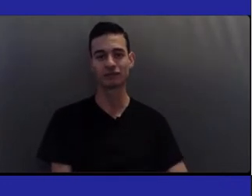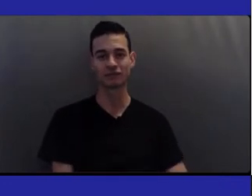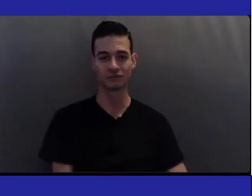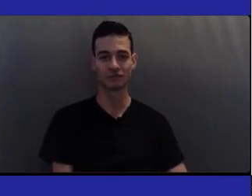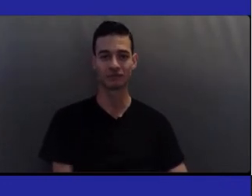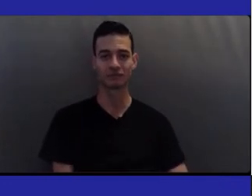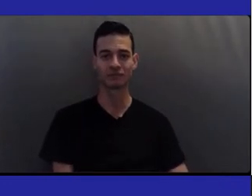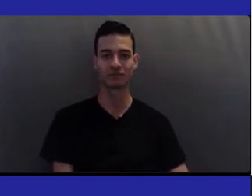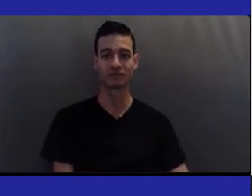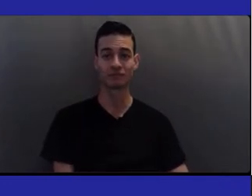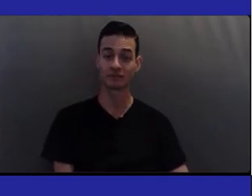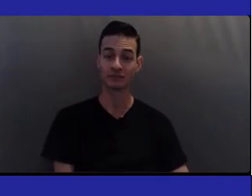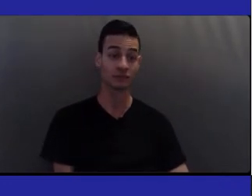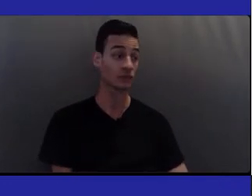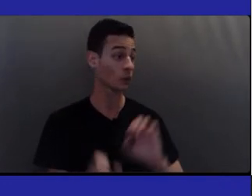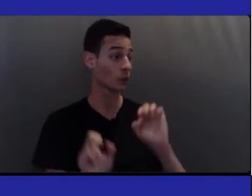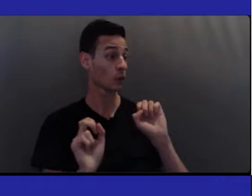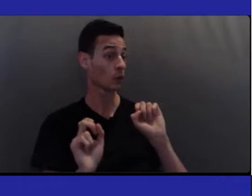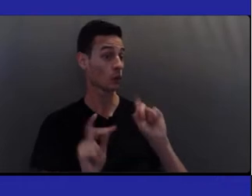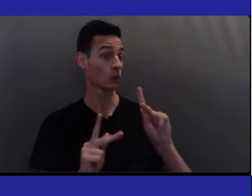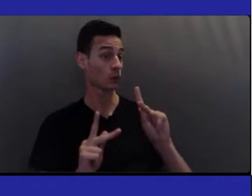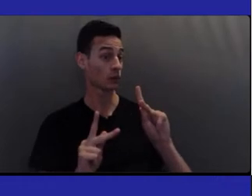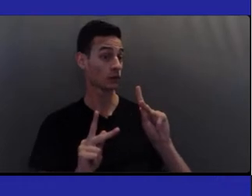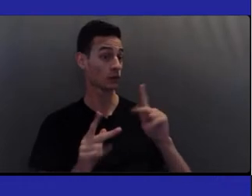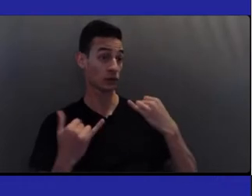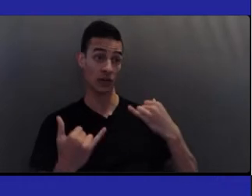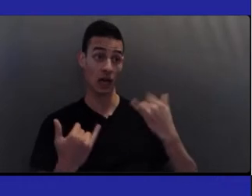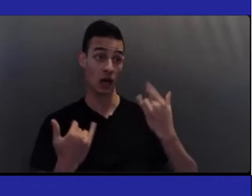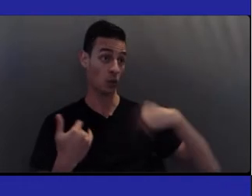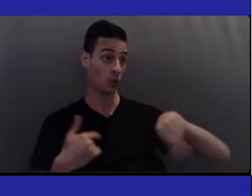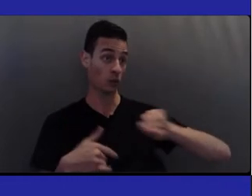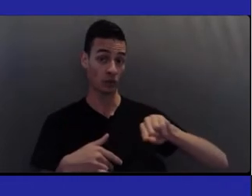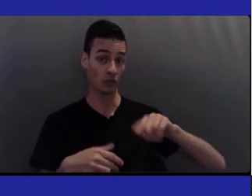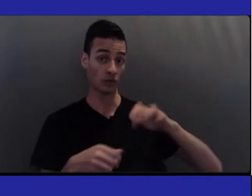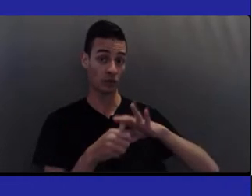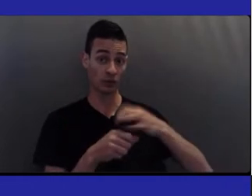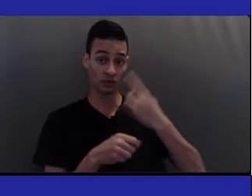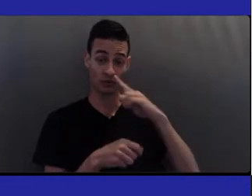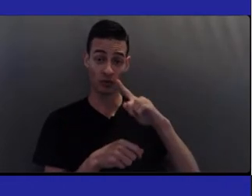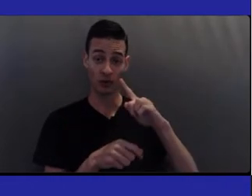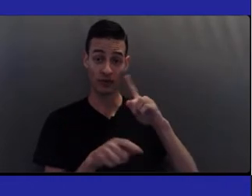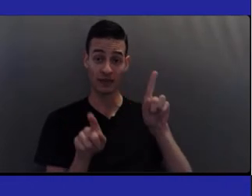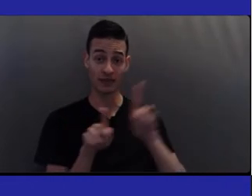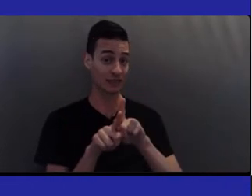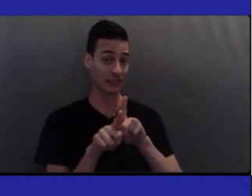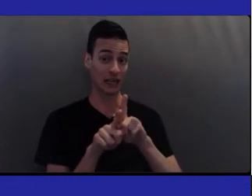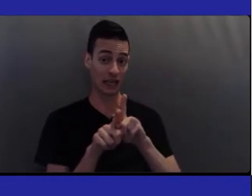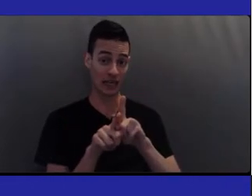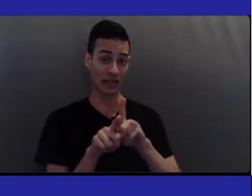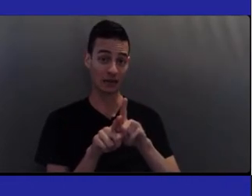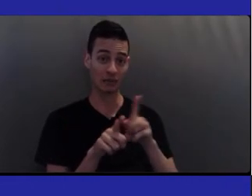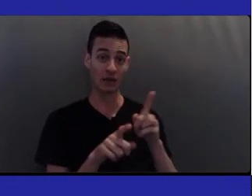Yeah. Okay, so this is we're voting for the same vendor. So I'm gonna group that into one vote. So